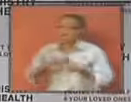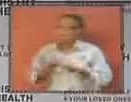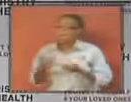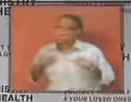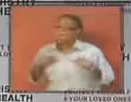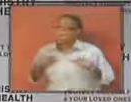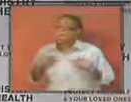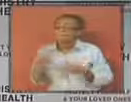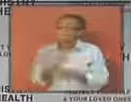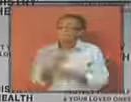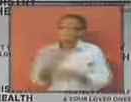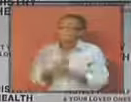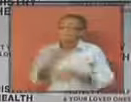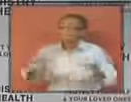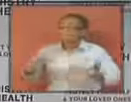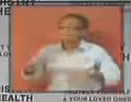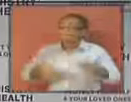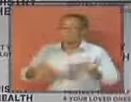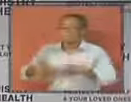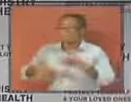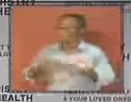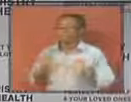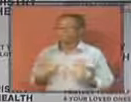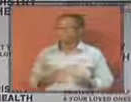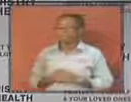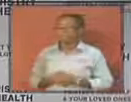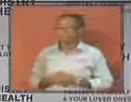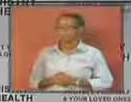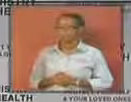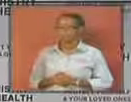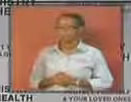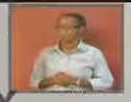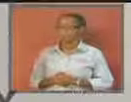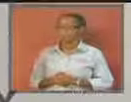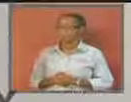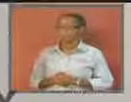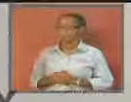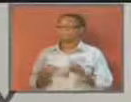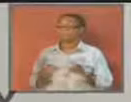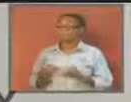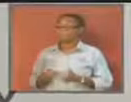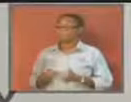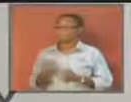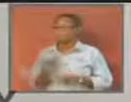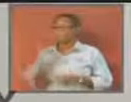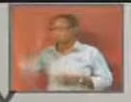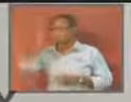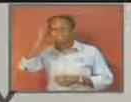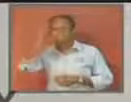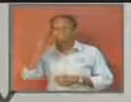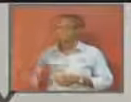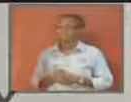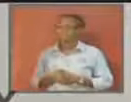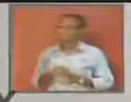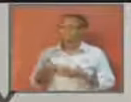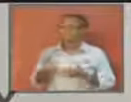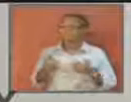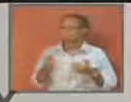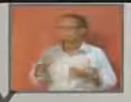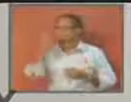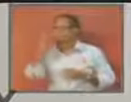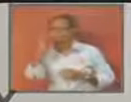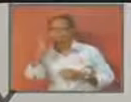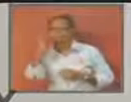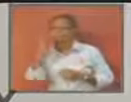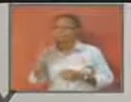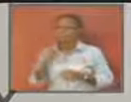important that the public listens. Firstly, the fact is that when we start on Wednesday, we start by